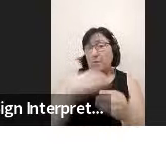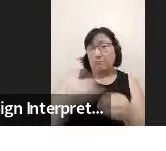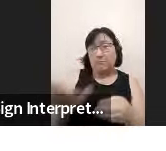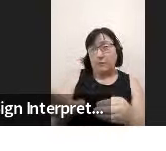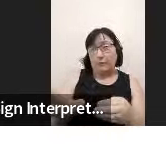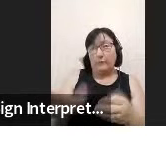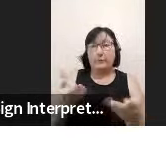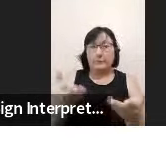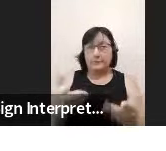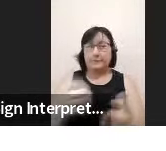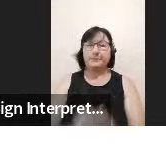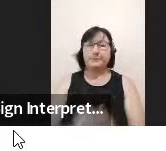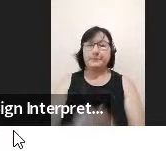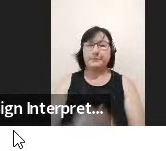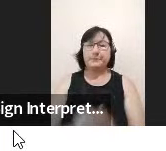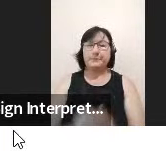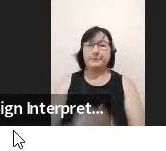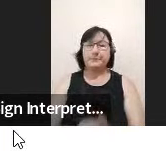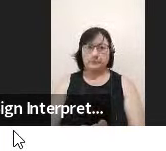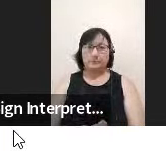So these are the benefits that